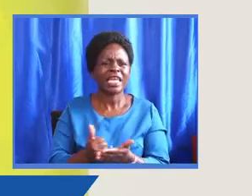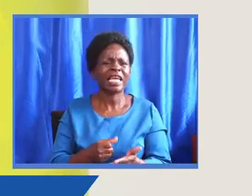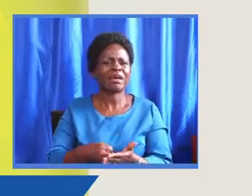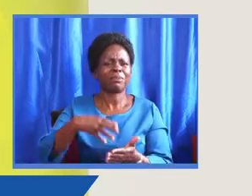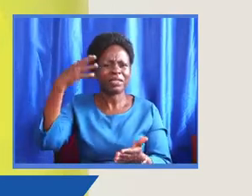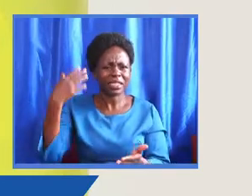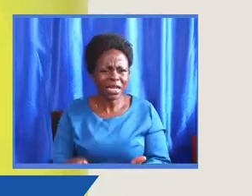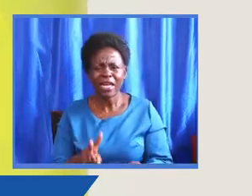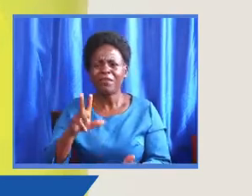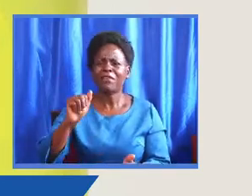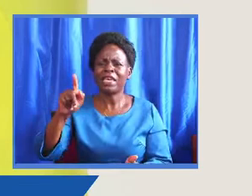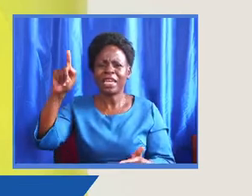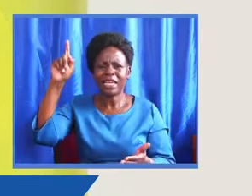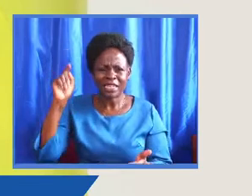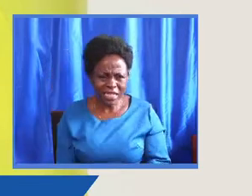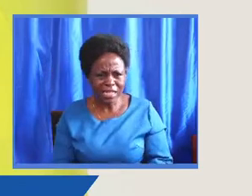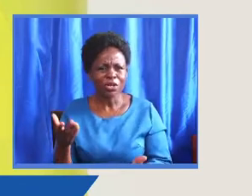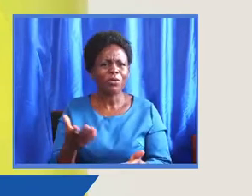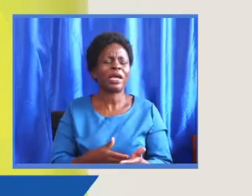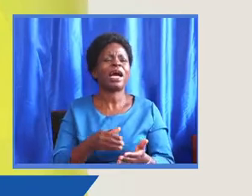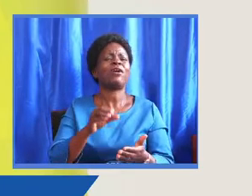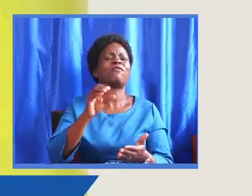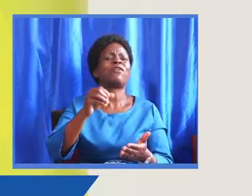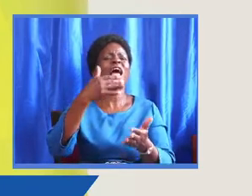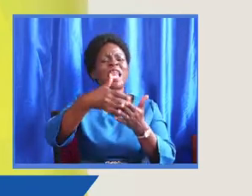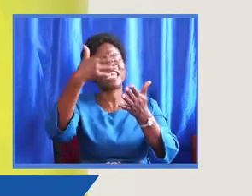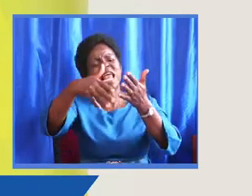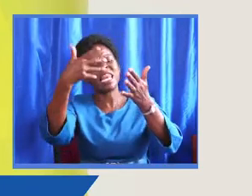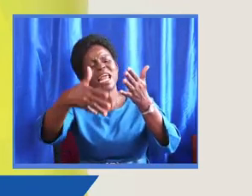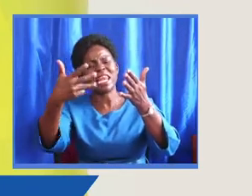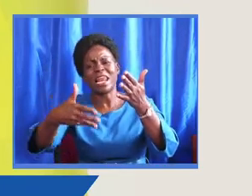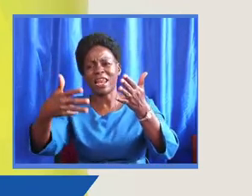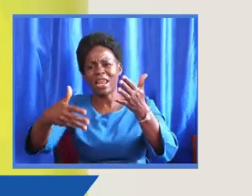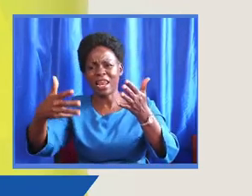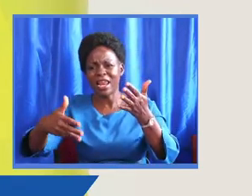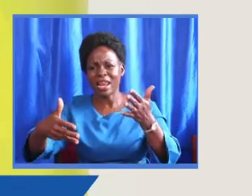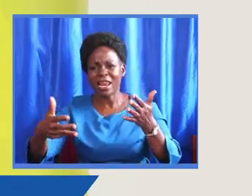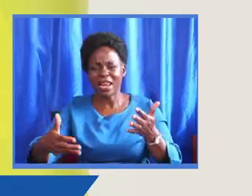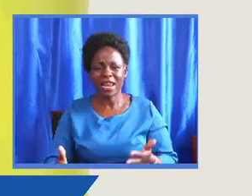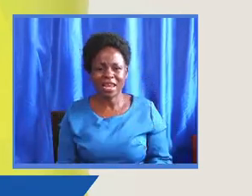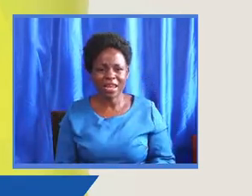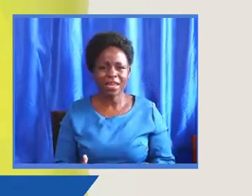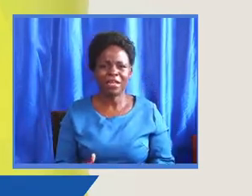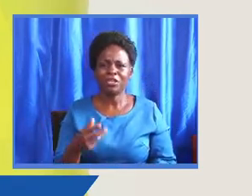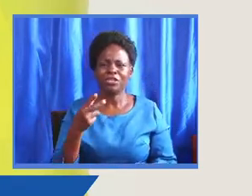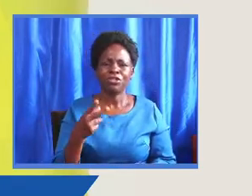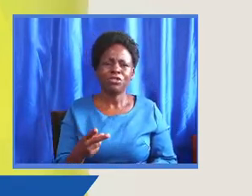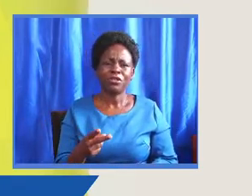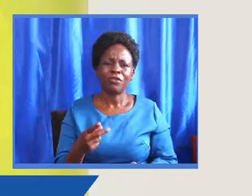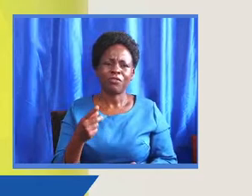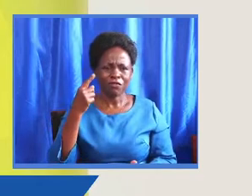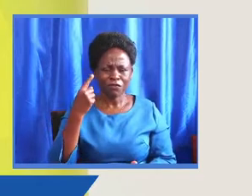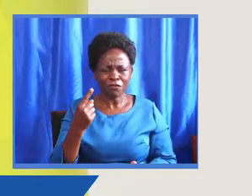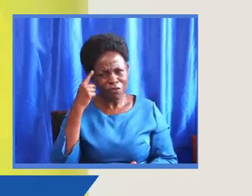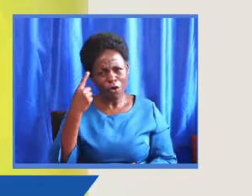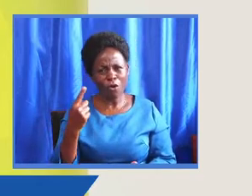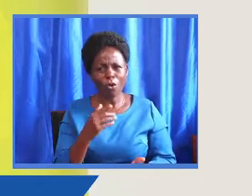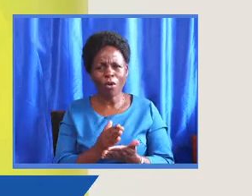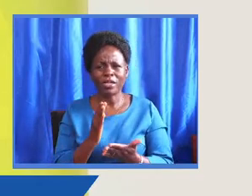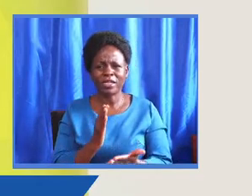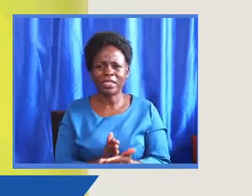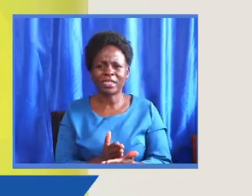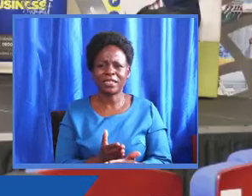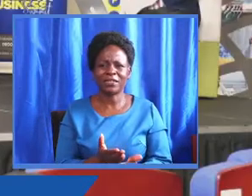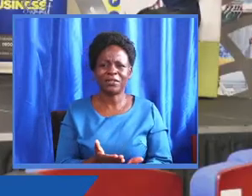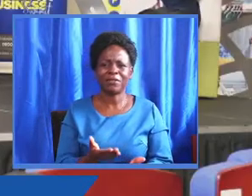we have VAT, we have withholding. There are many. 22. Yes. 22 taxes. For one sector, yes. So there is a...